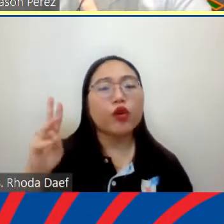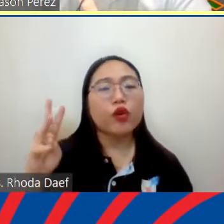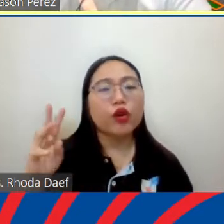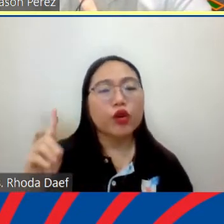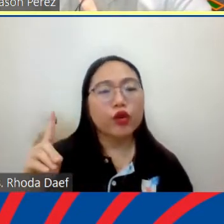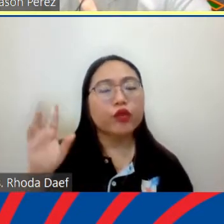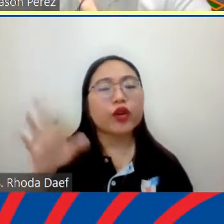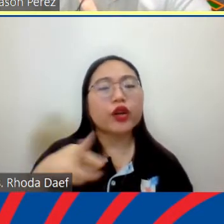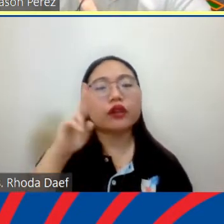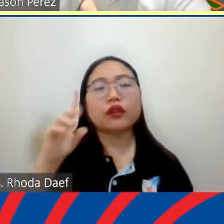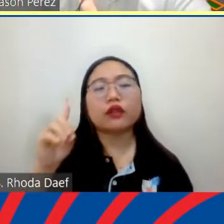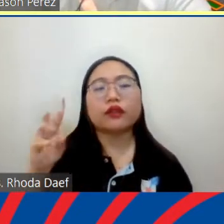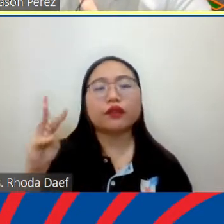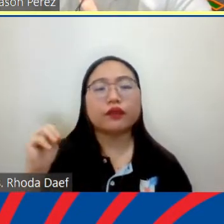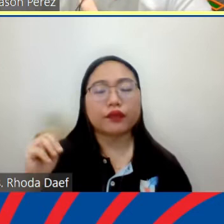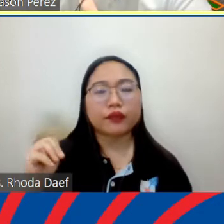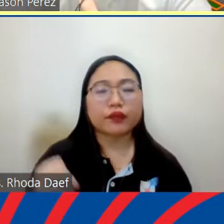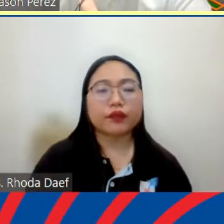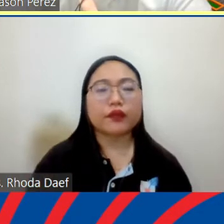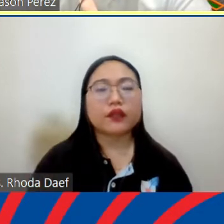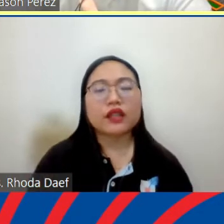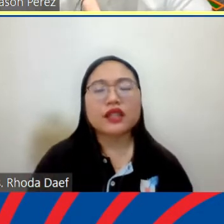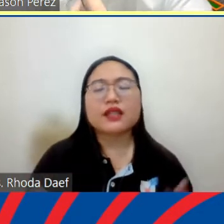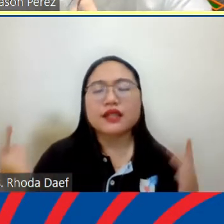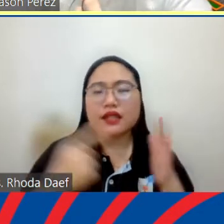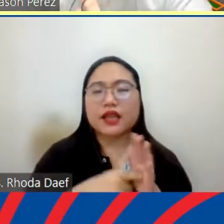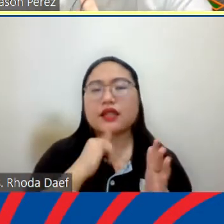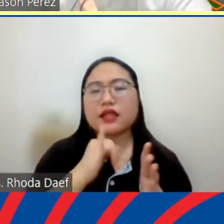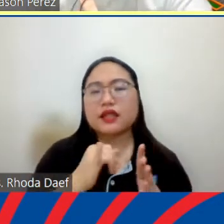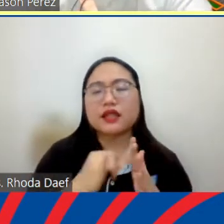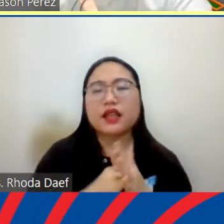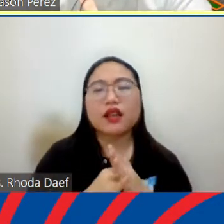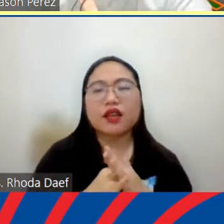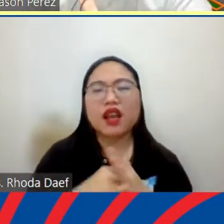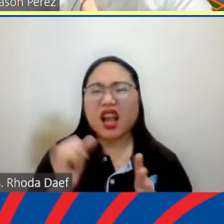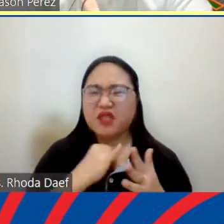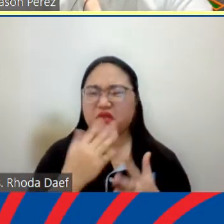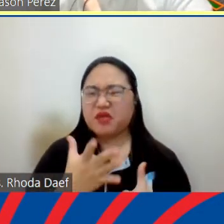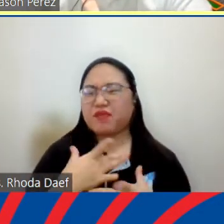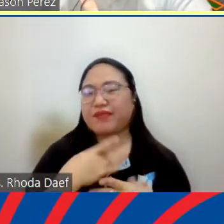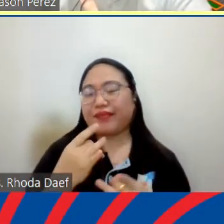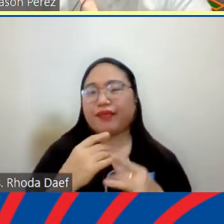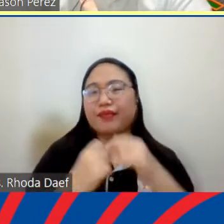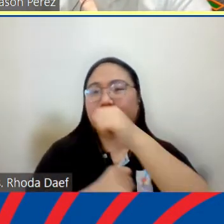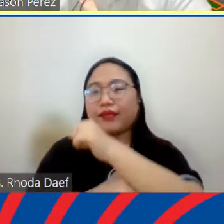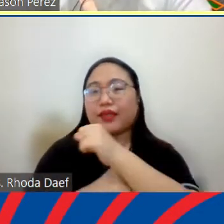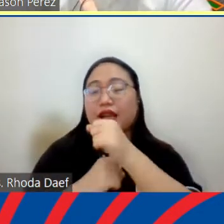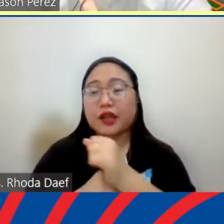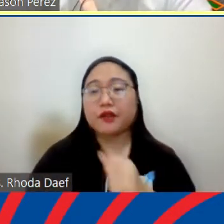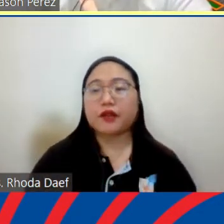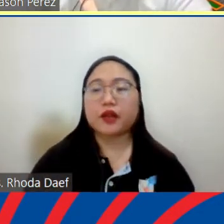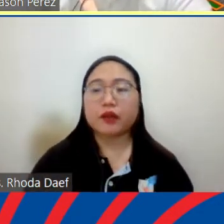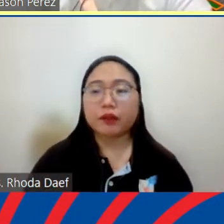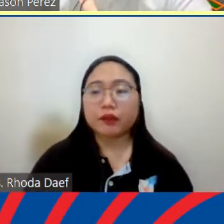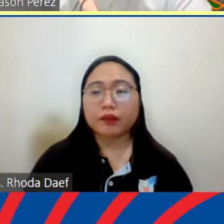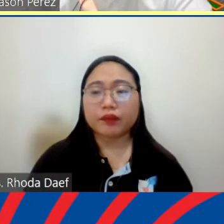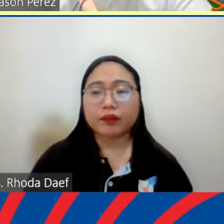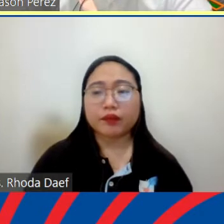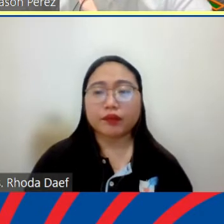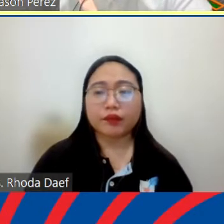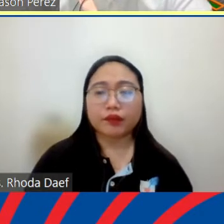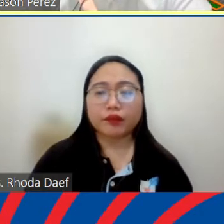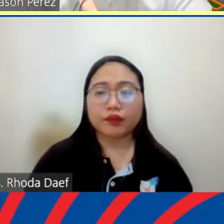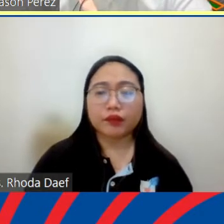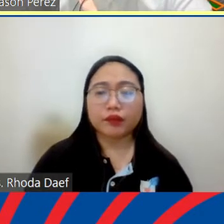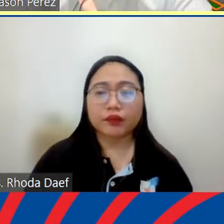Management Service Group. This is, I also like this framework because it's simpler. You can see that at the very heart of